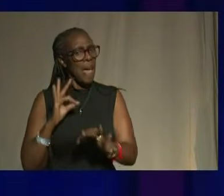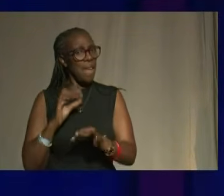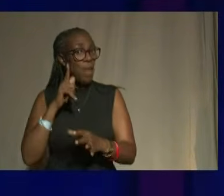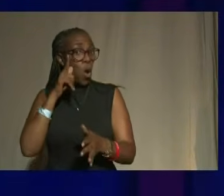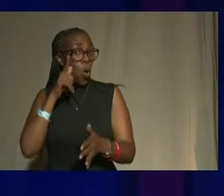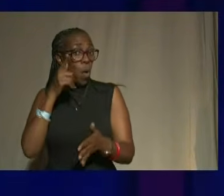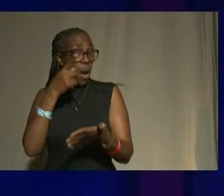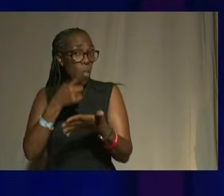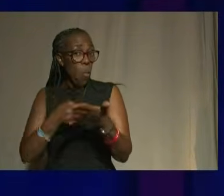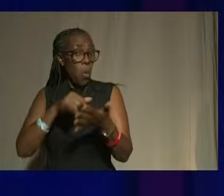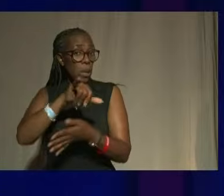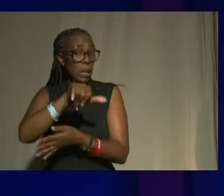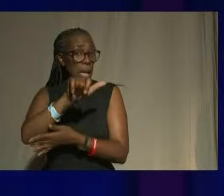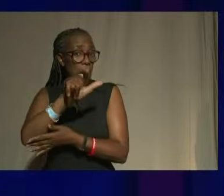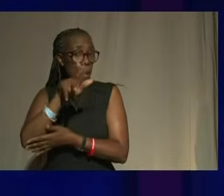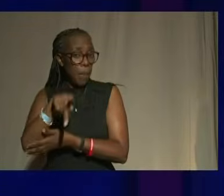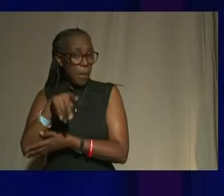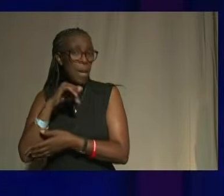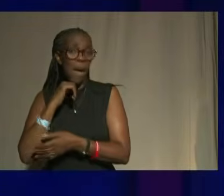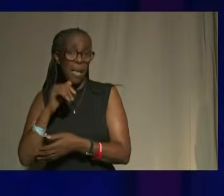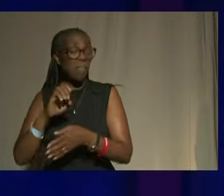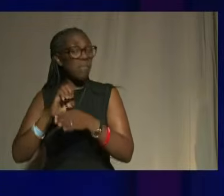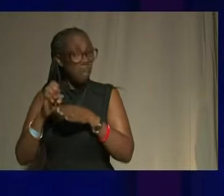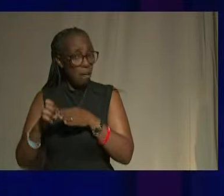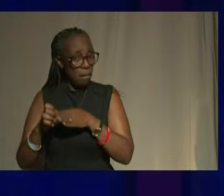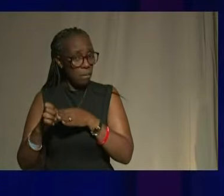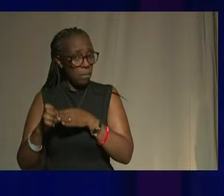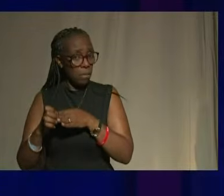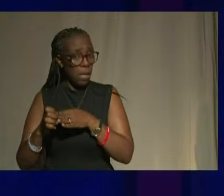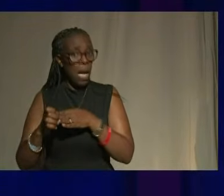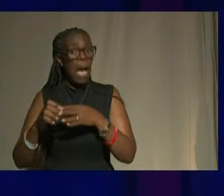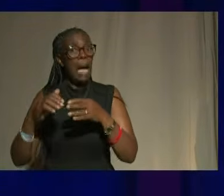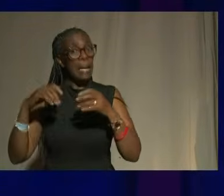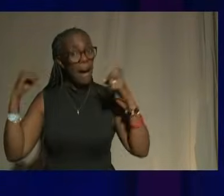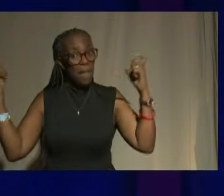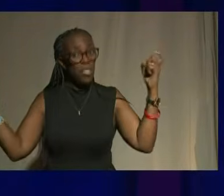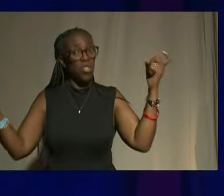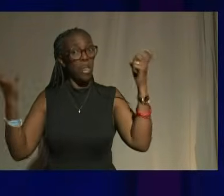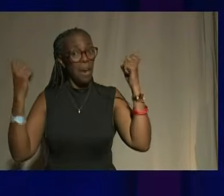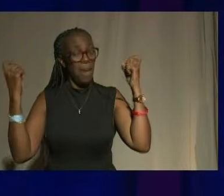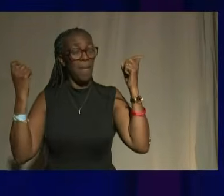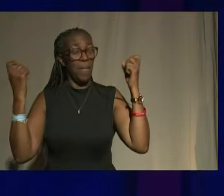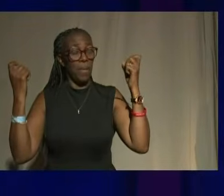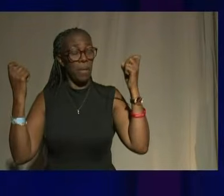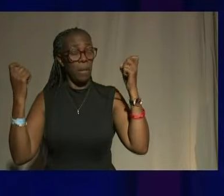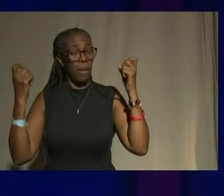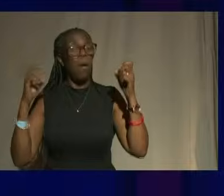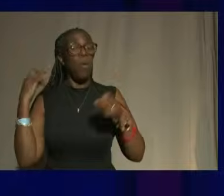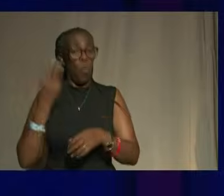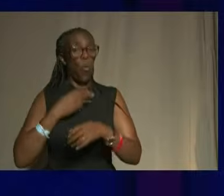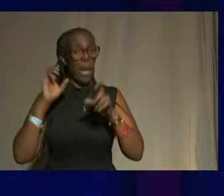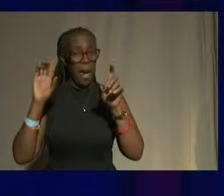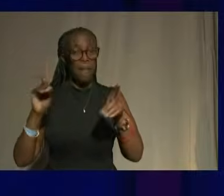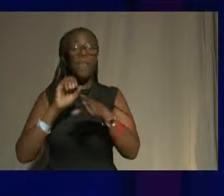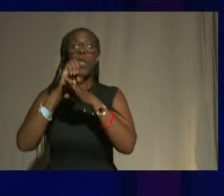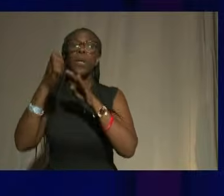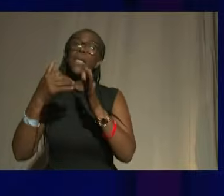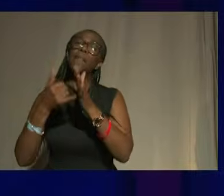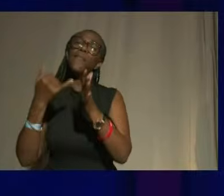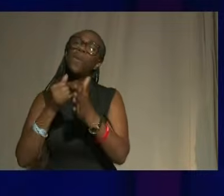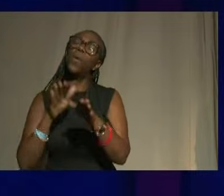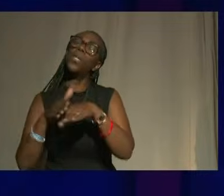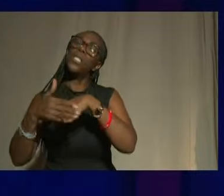achieved, all that we have achieved, we have done it for the people of Jamaica. Look at